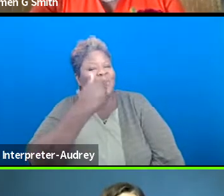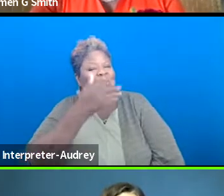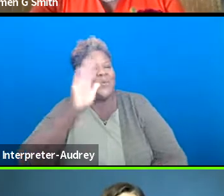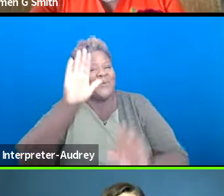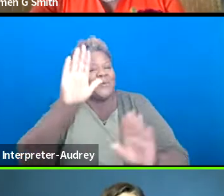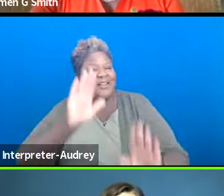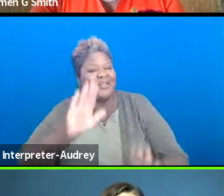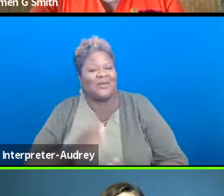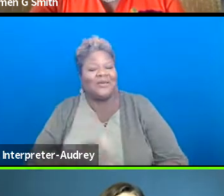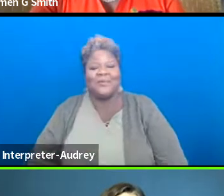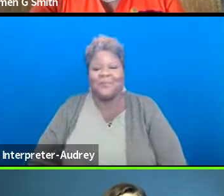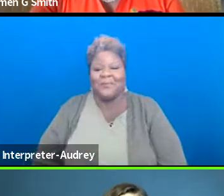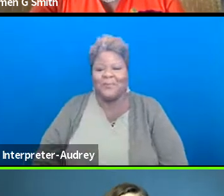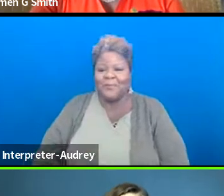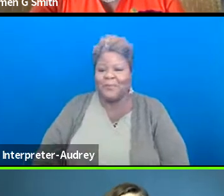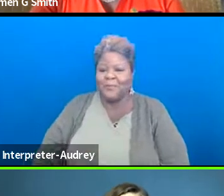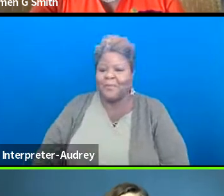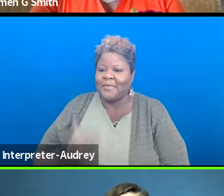much. Thank you.